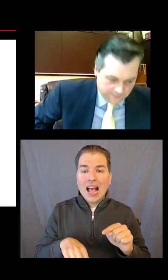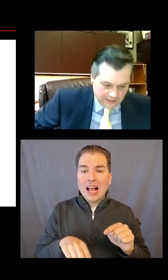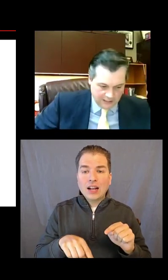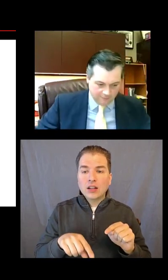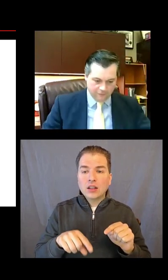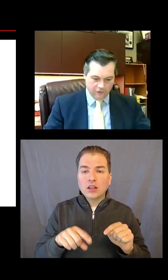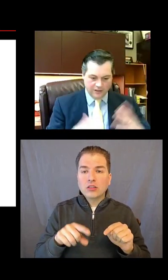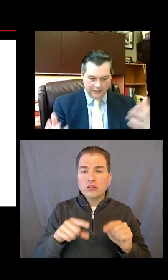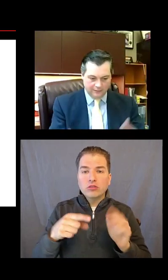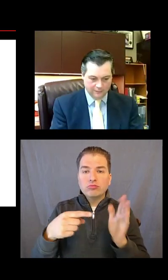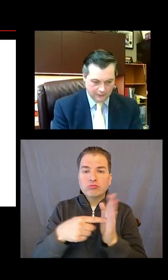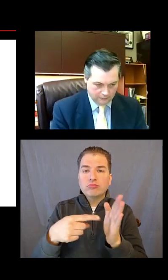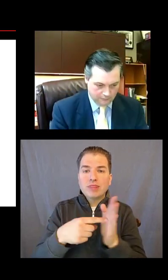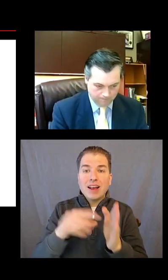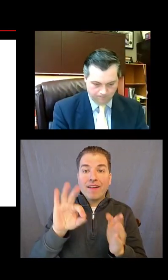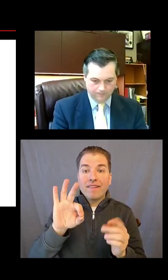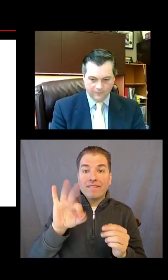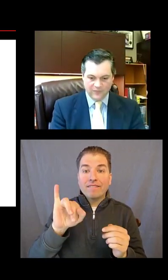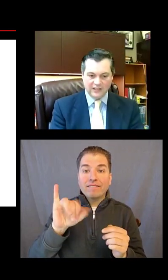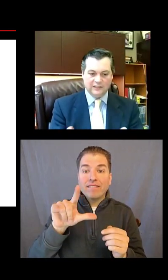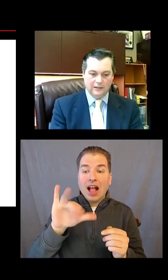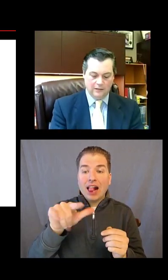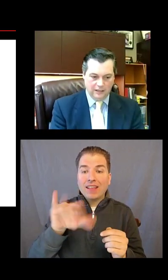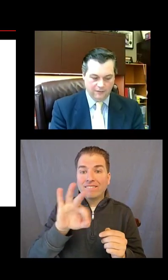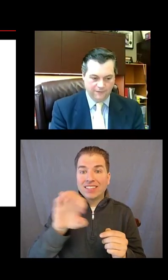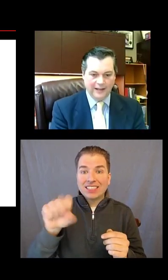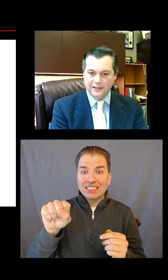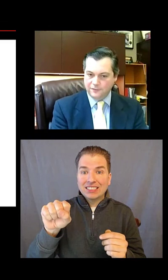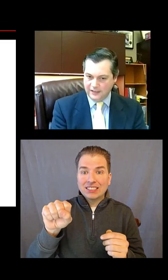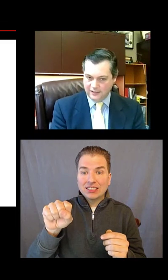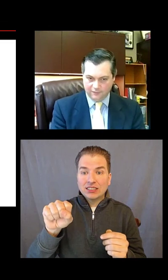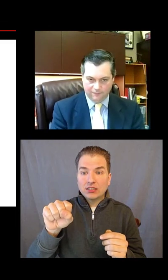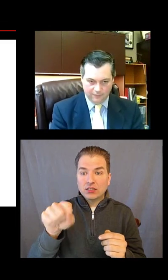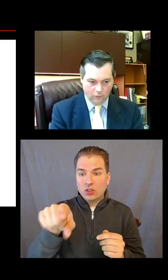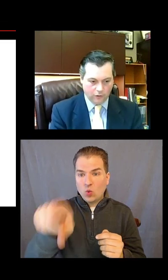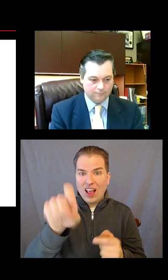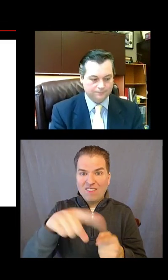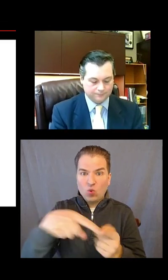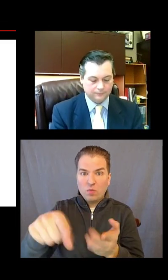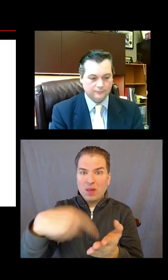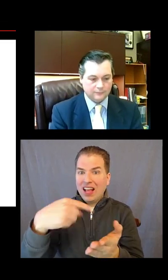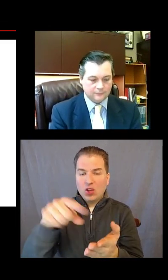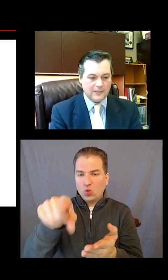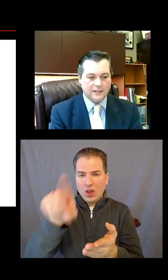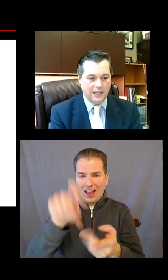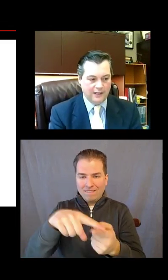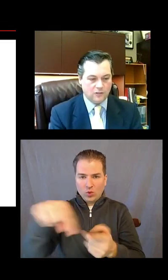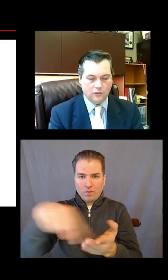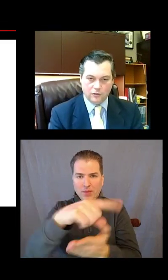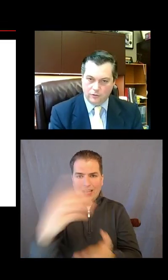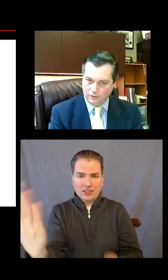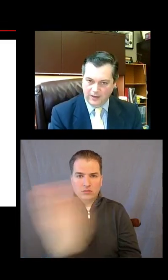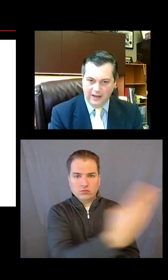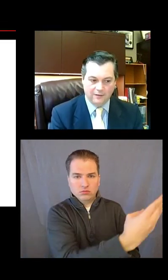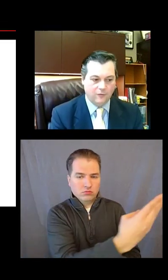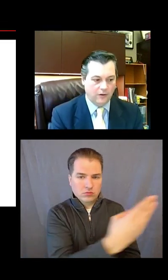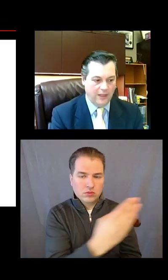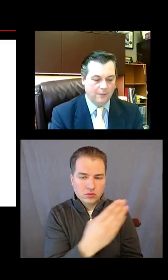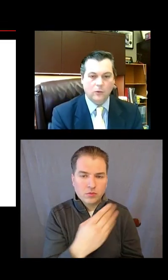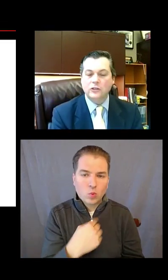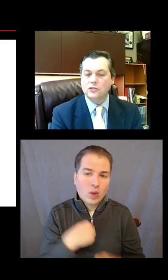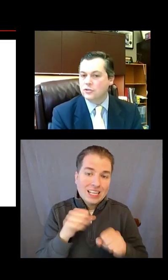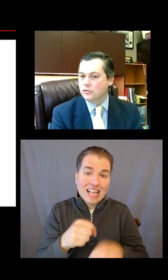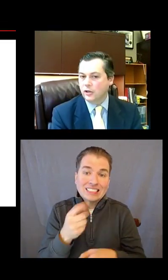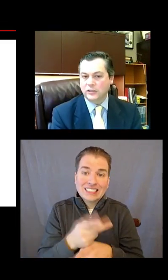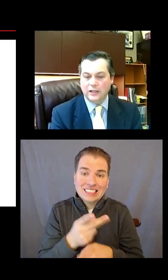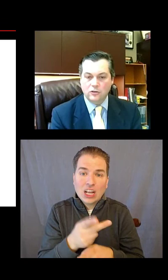be fronting the filing fees for clients. So you're paying for that.